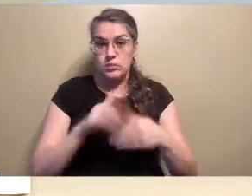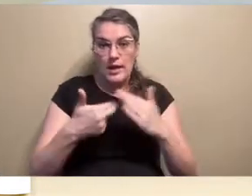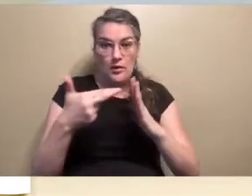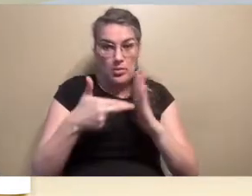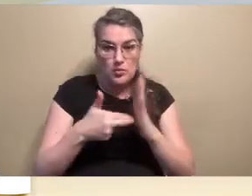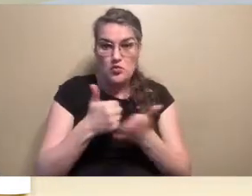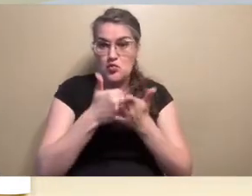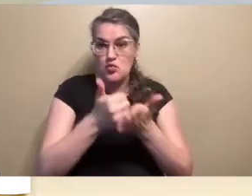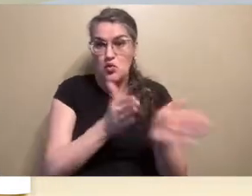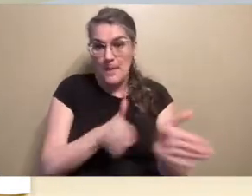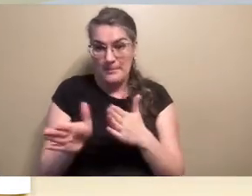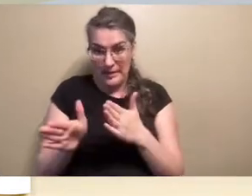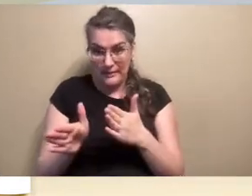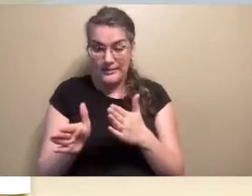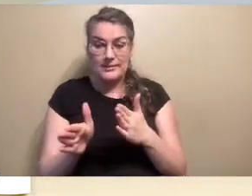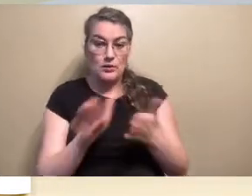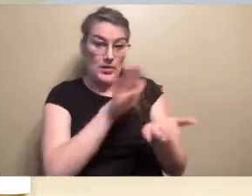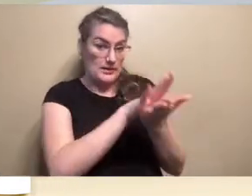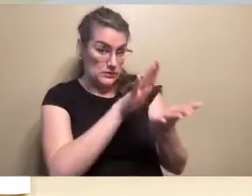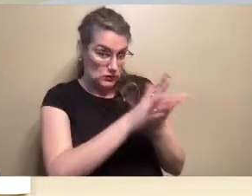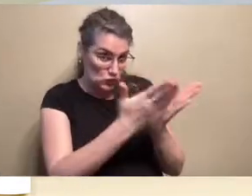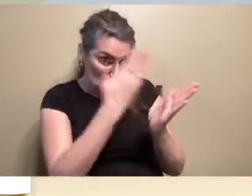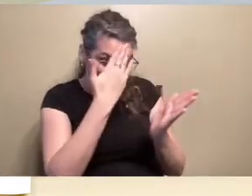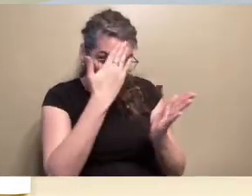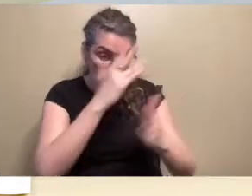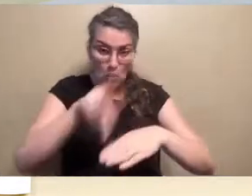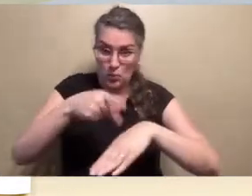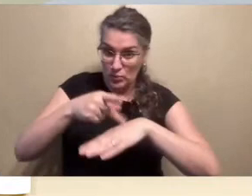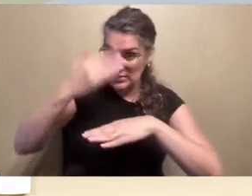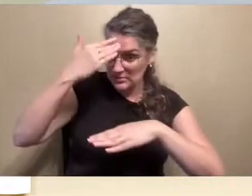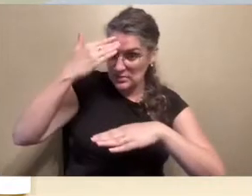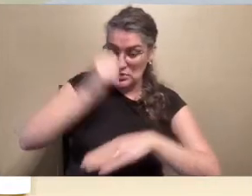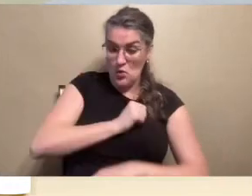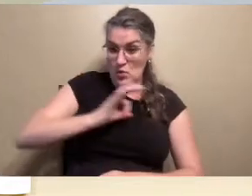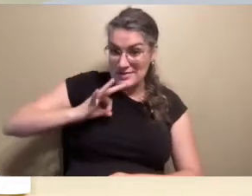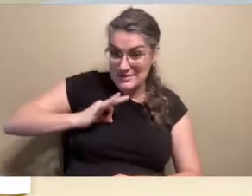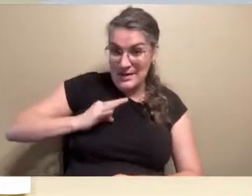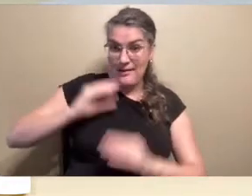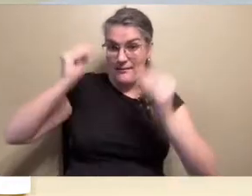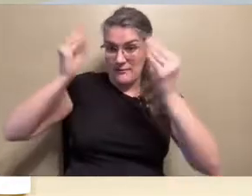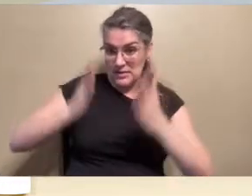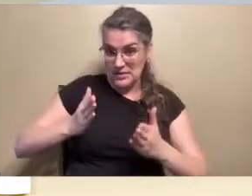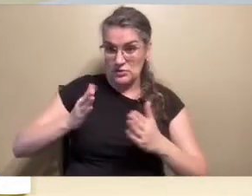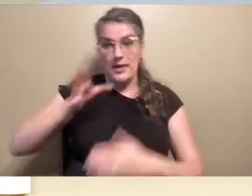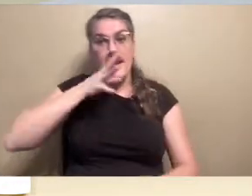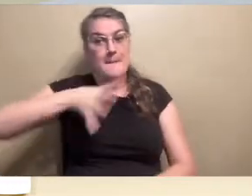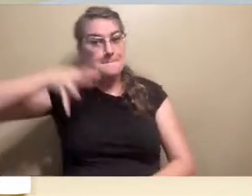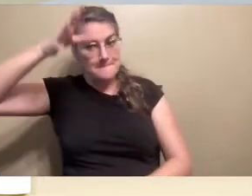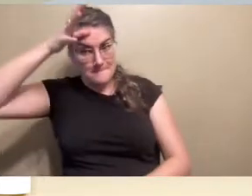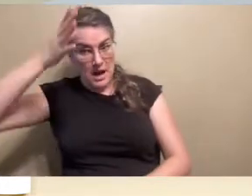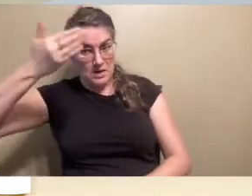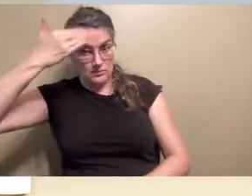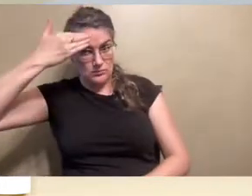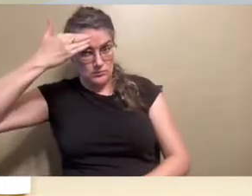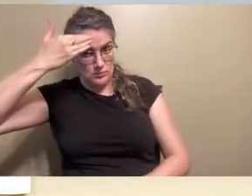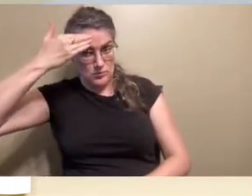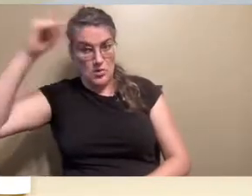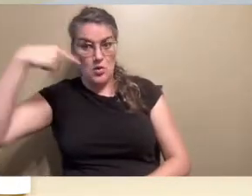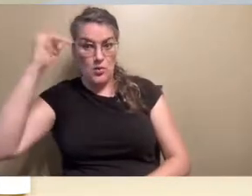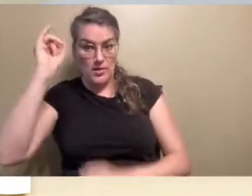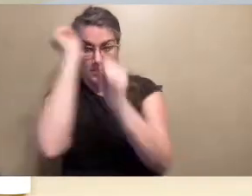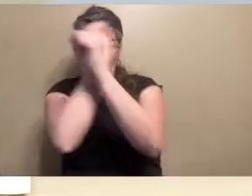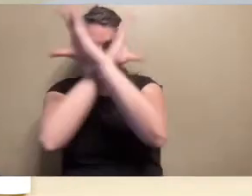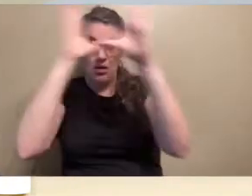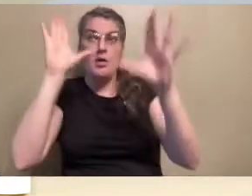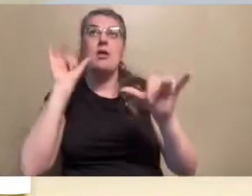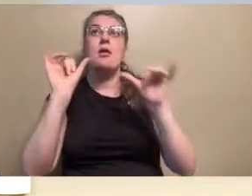for administrators, staff, and teachers, but also to help give parents a bit of